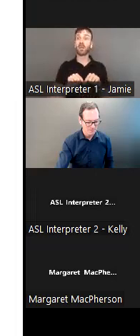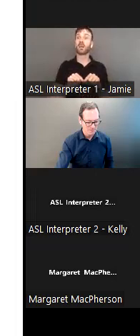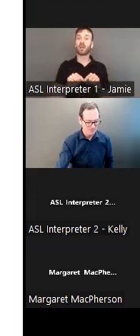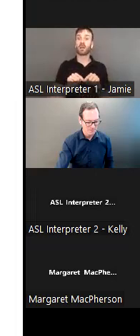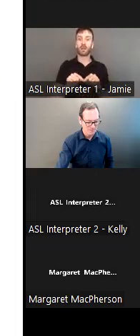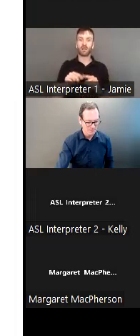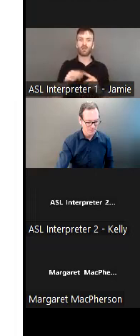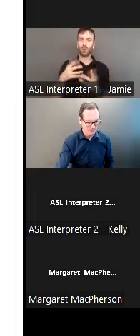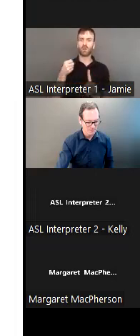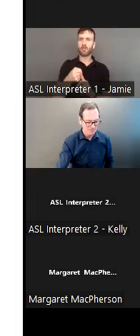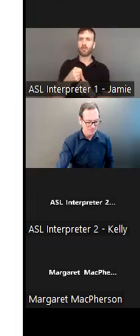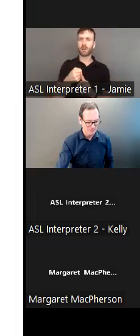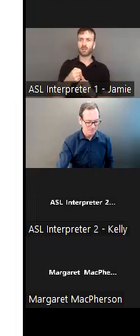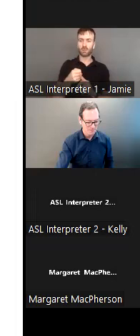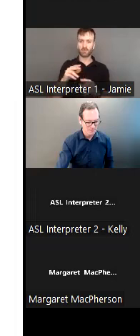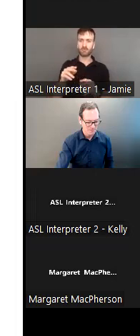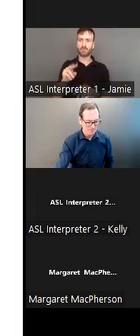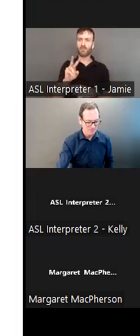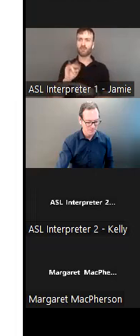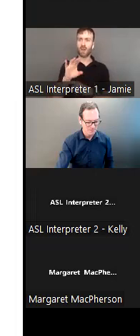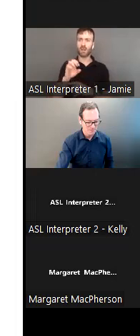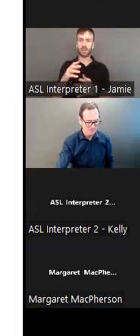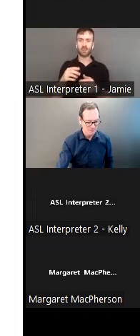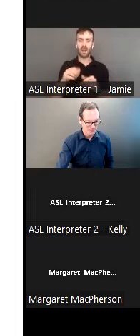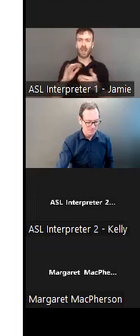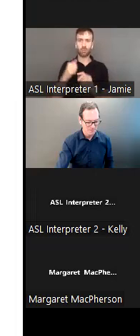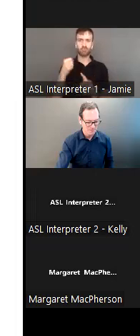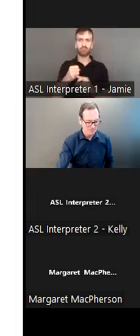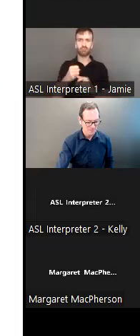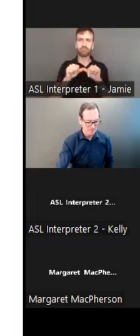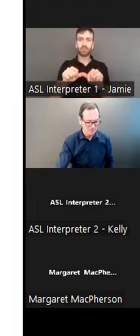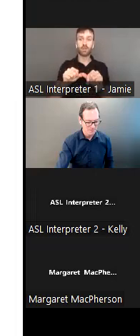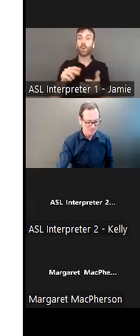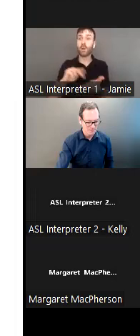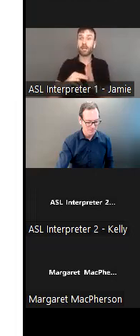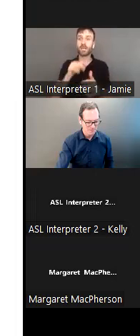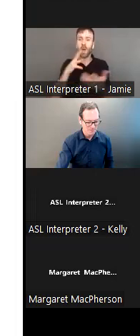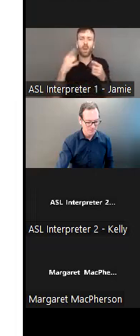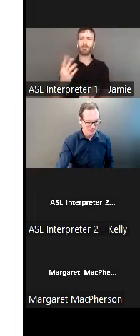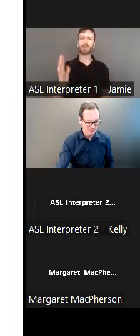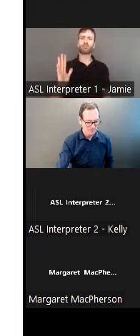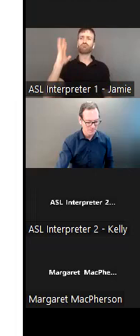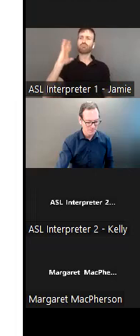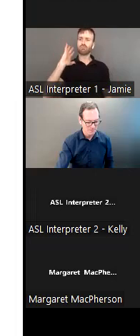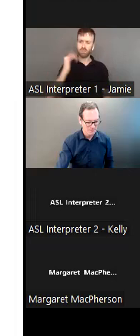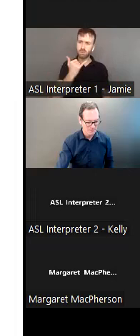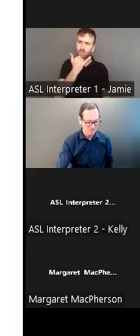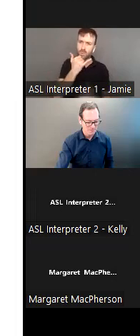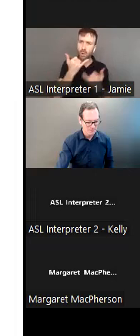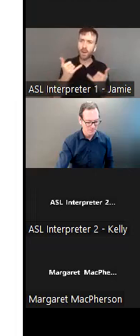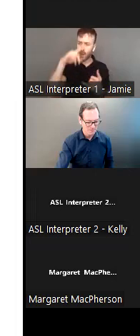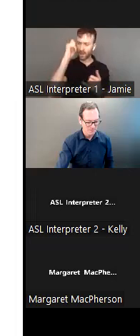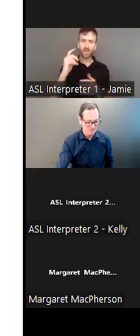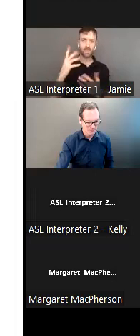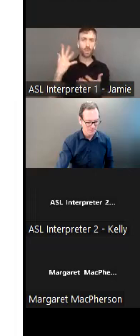lives. So not just what happened in somebody, you know, in somebody's life a long time ago and what's wrong with them now because of that experience,